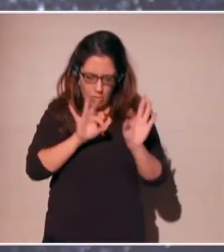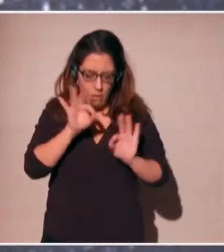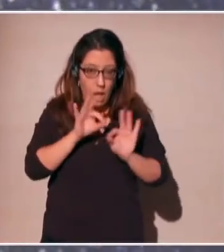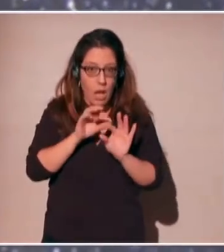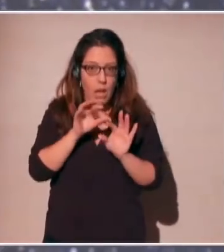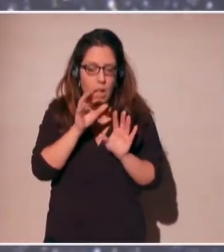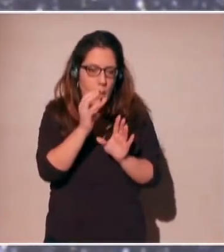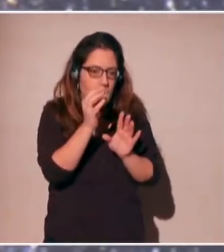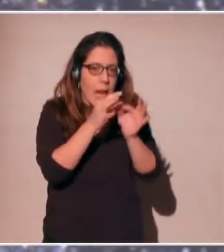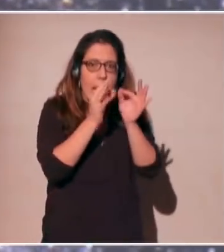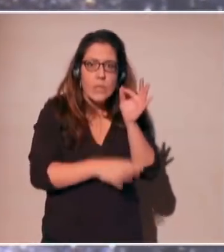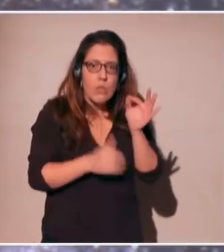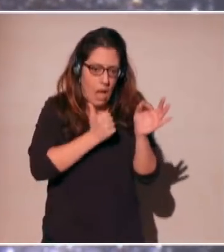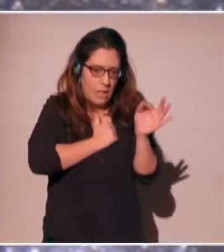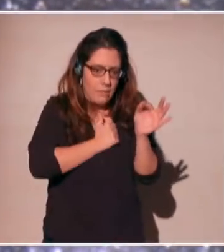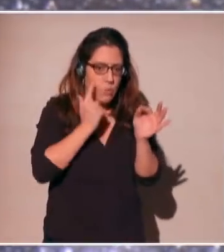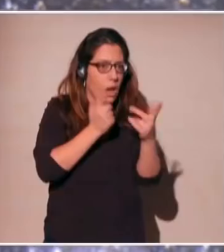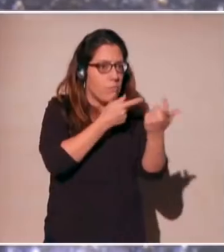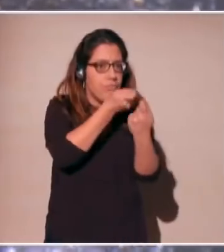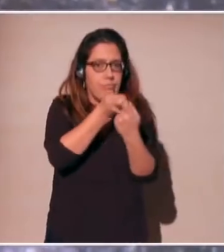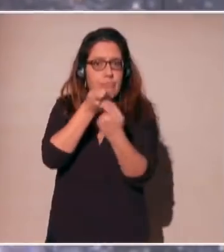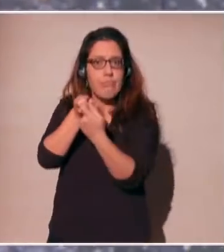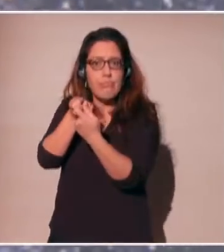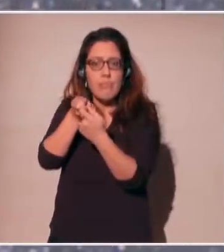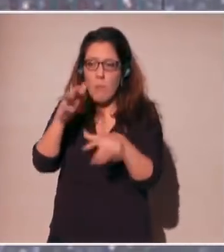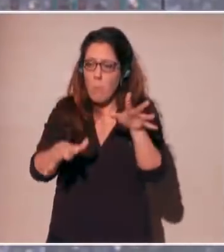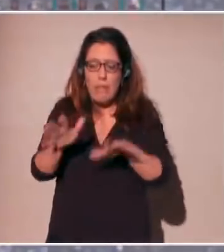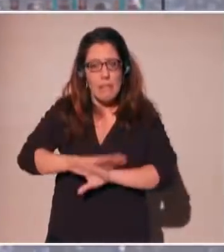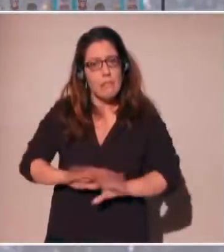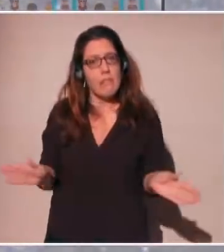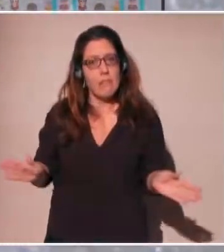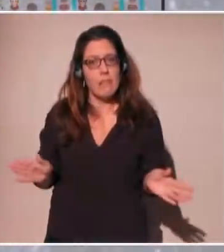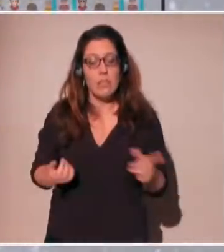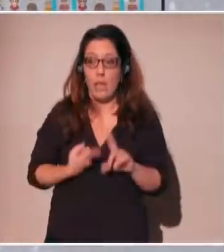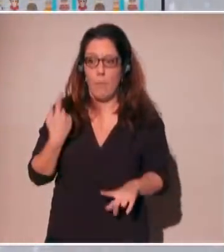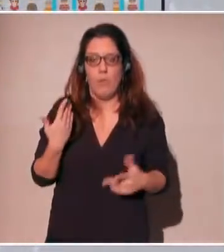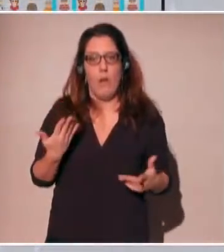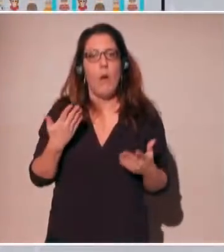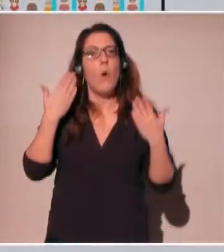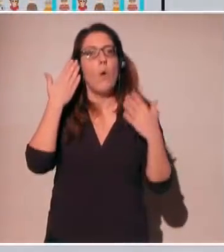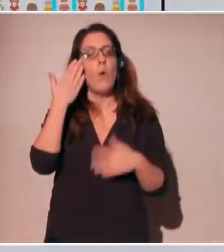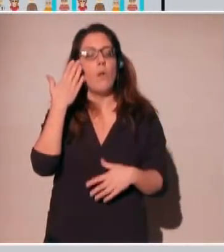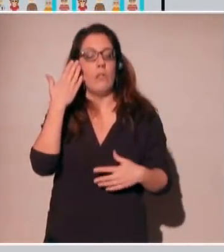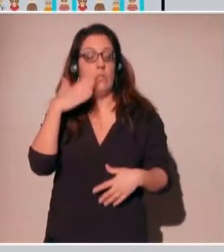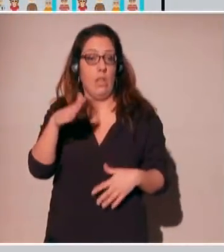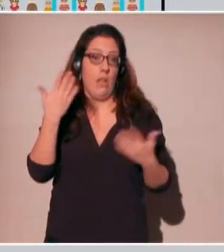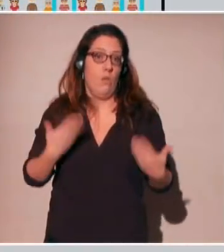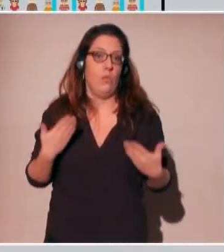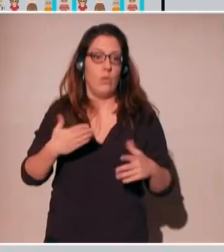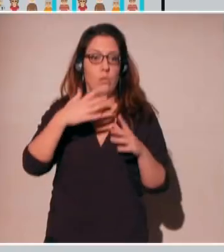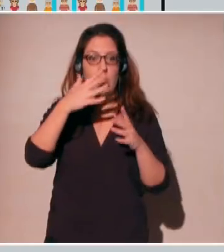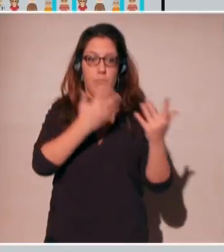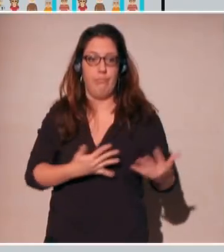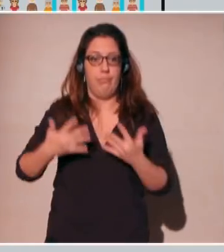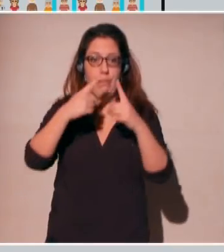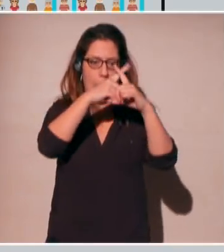important. You know, today, the algorithms can look at millions of patients in the past that look just like the patient